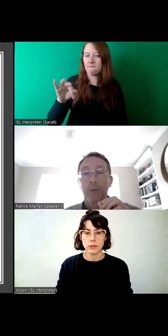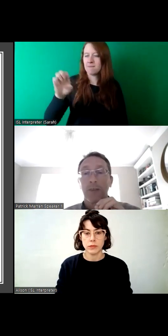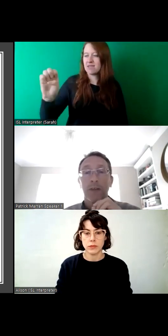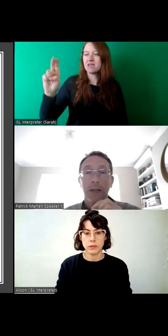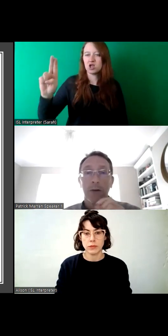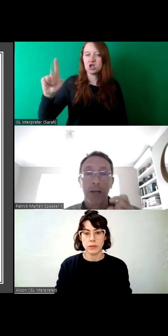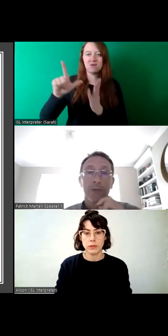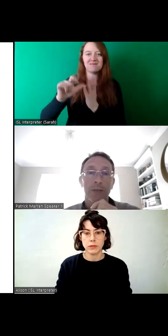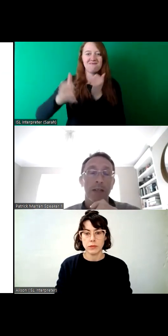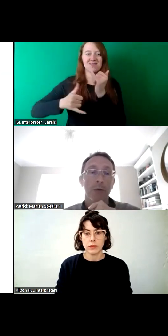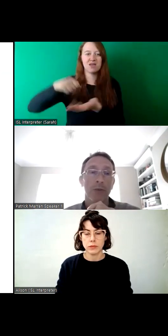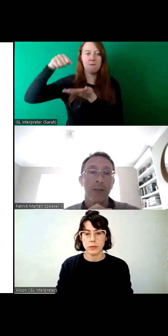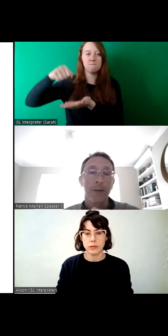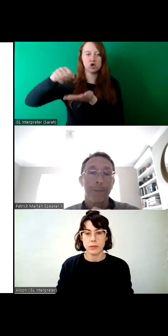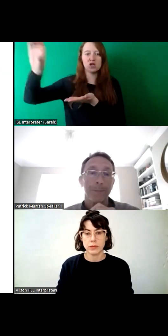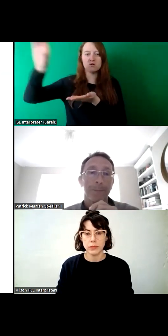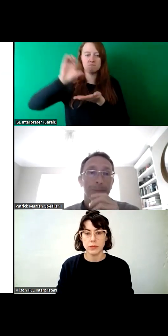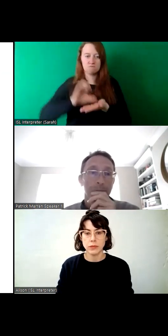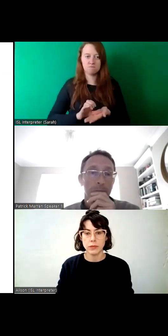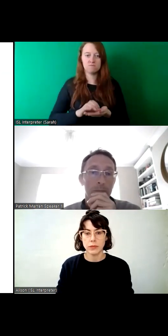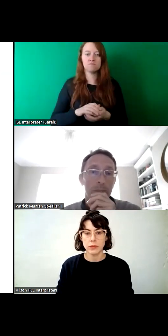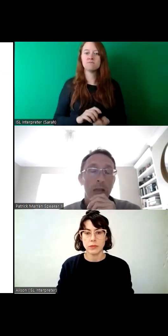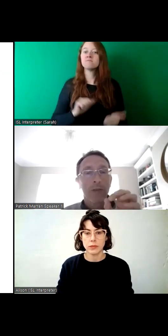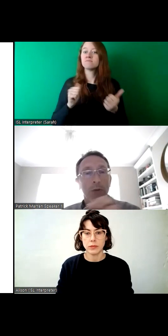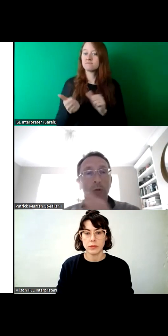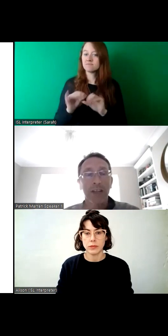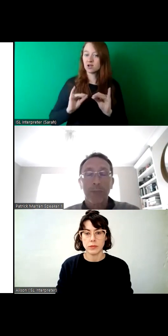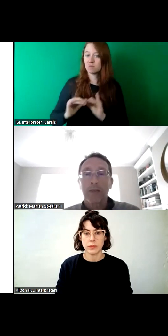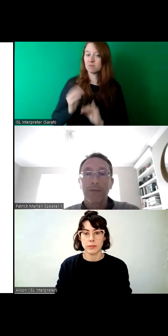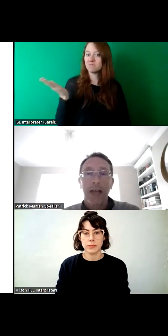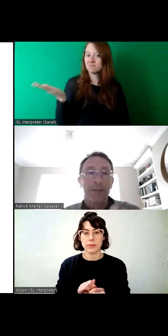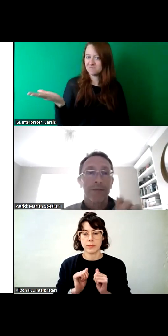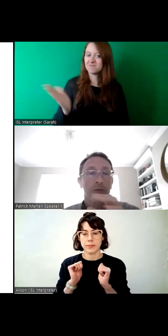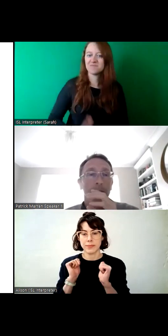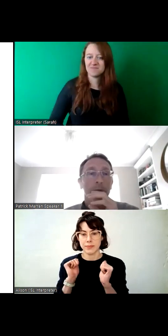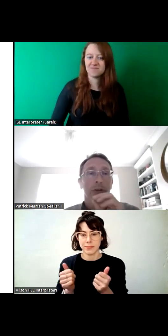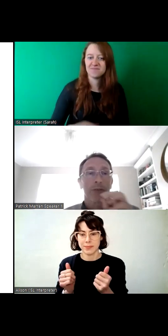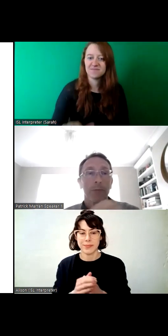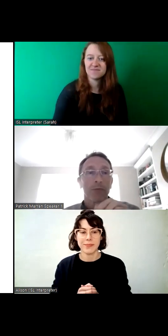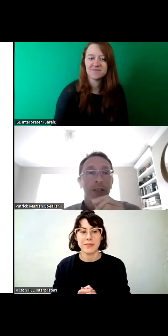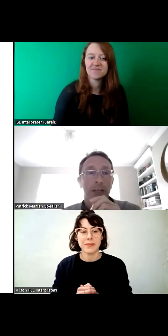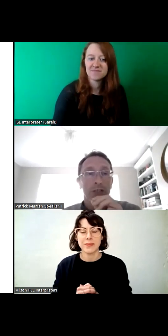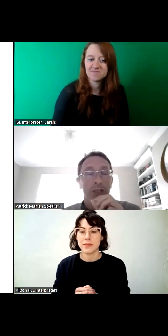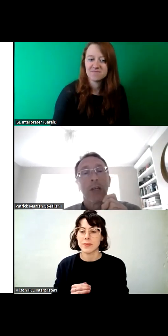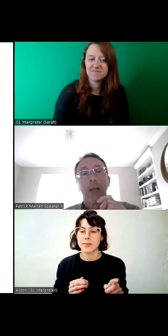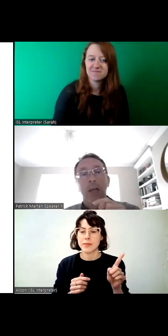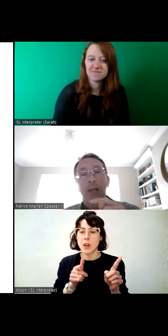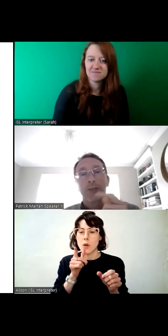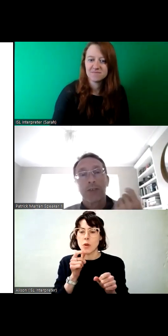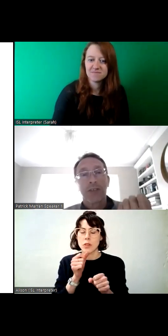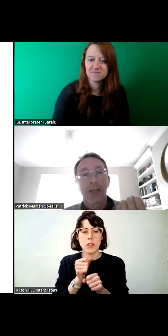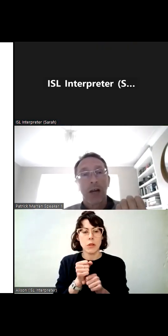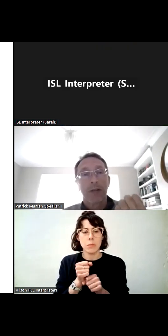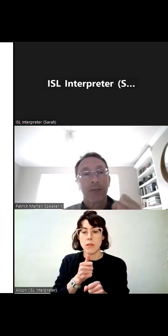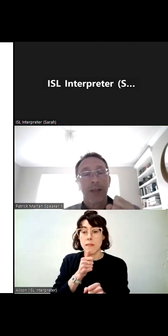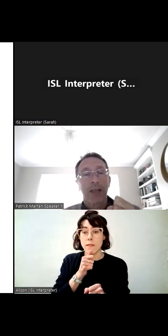focused specifically around the EU Green Deal. So one aspect of that, the first pillar we talked about, was green energy and